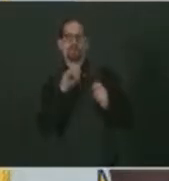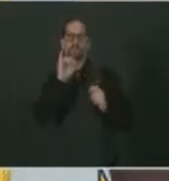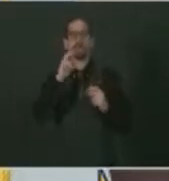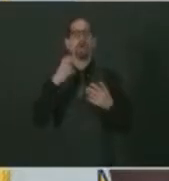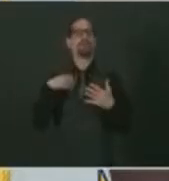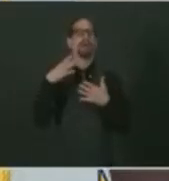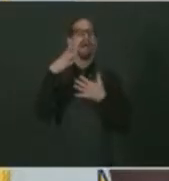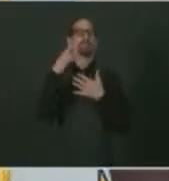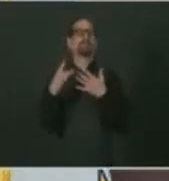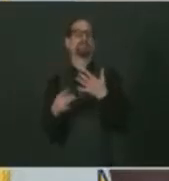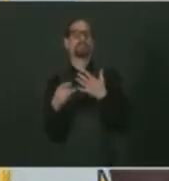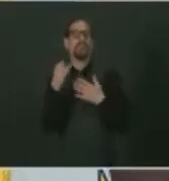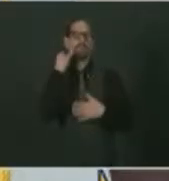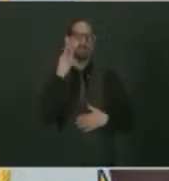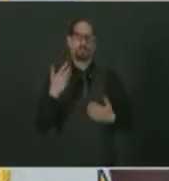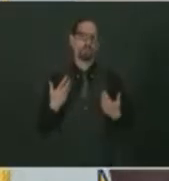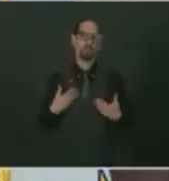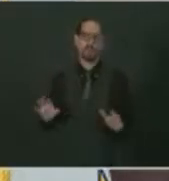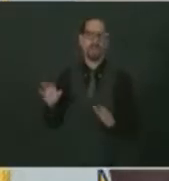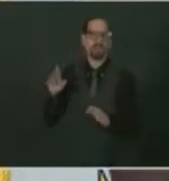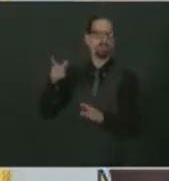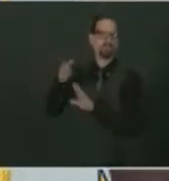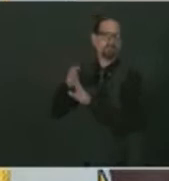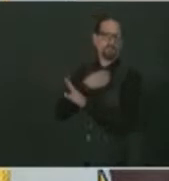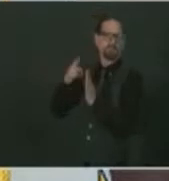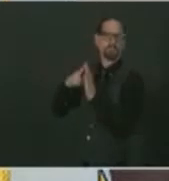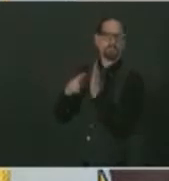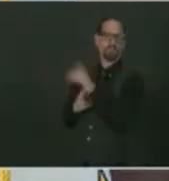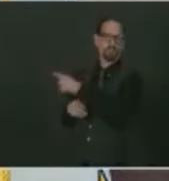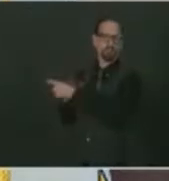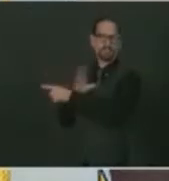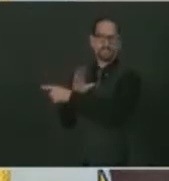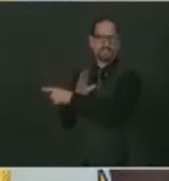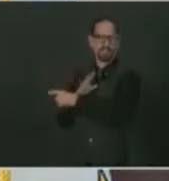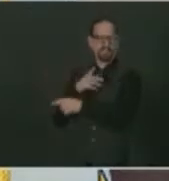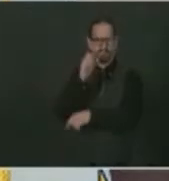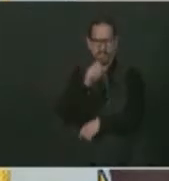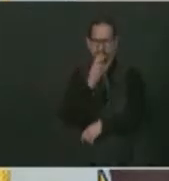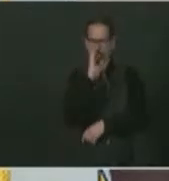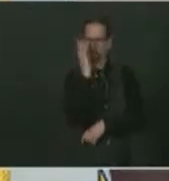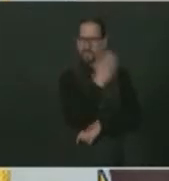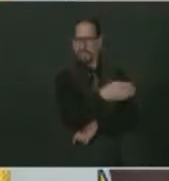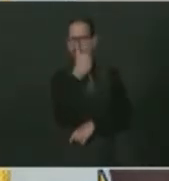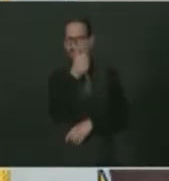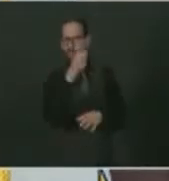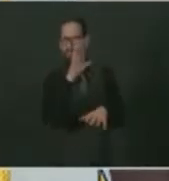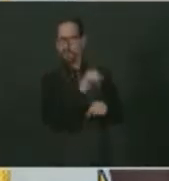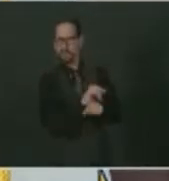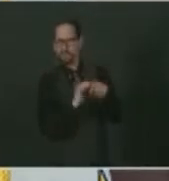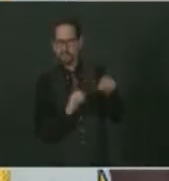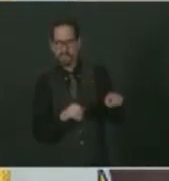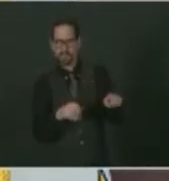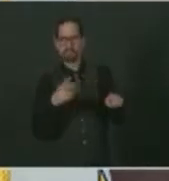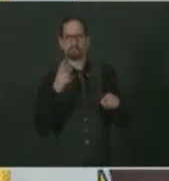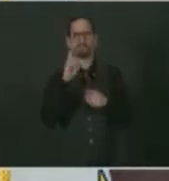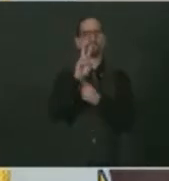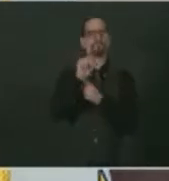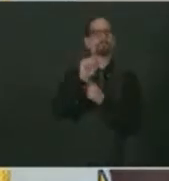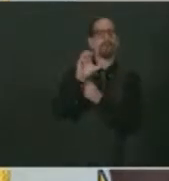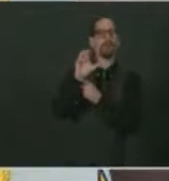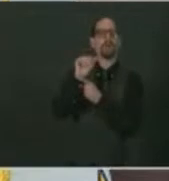not pre-register, you can still go on to make an appointment through vaccinateri.org or through one of our pharmacy